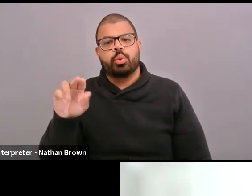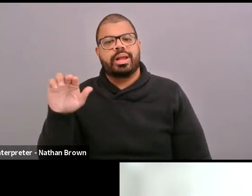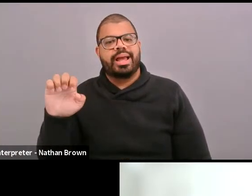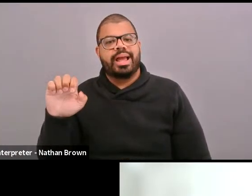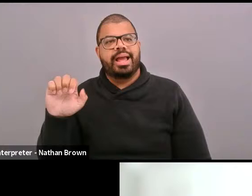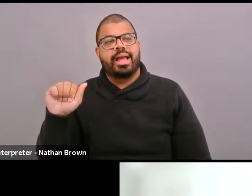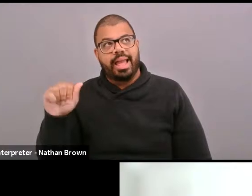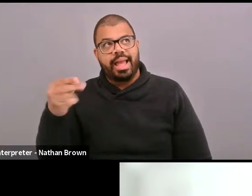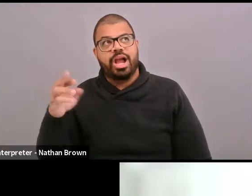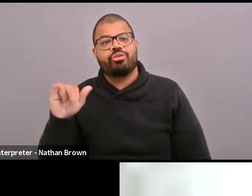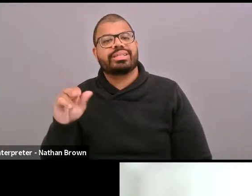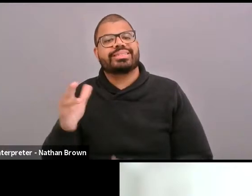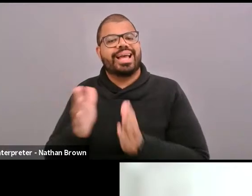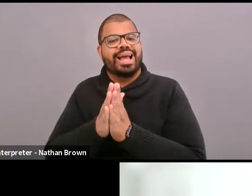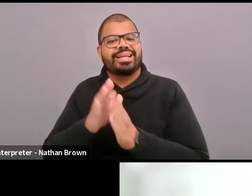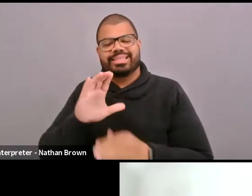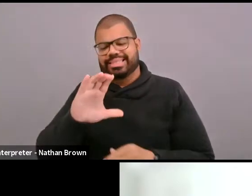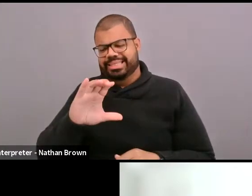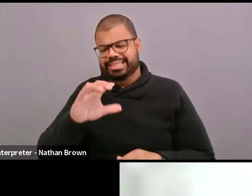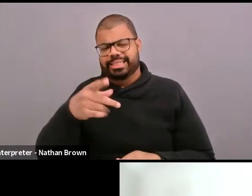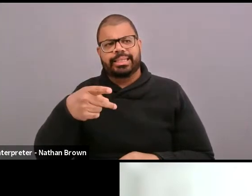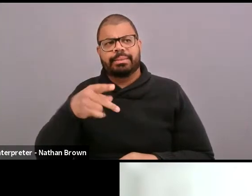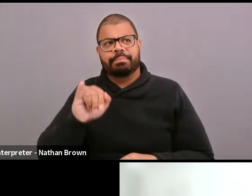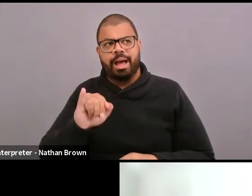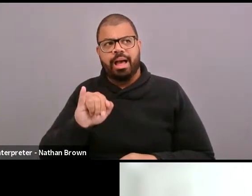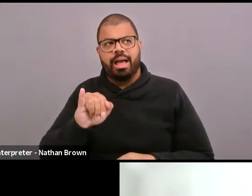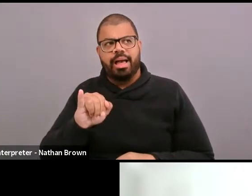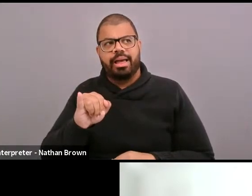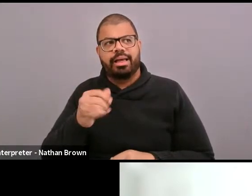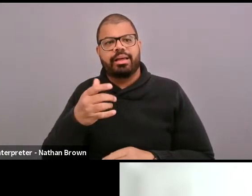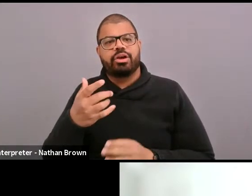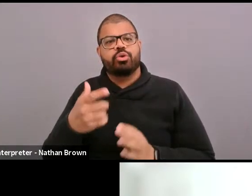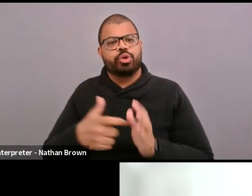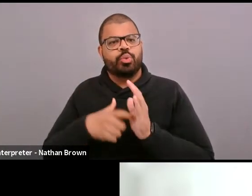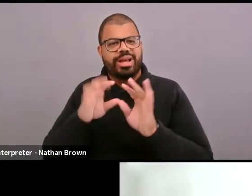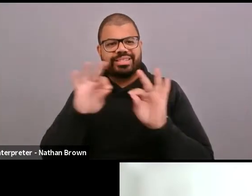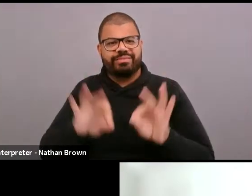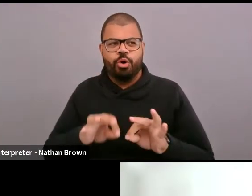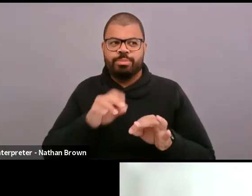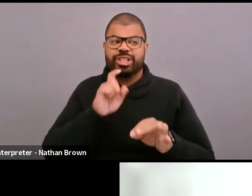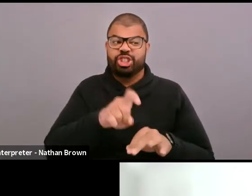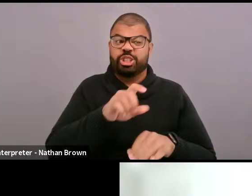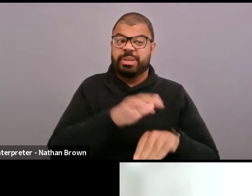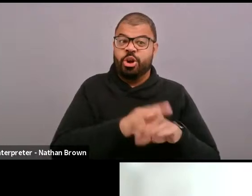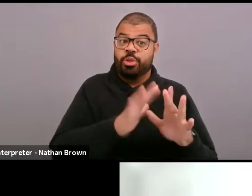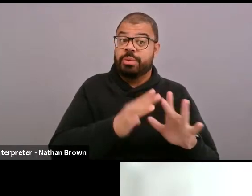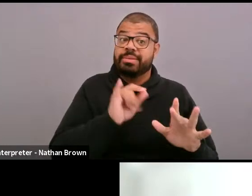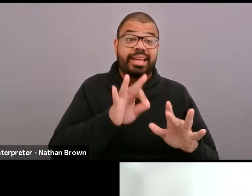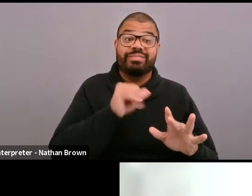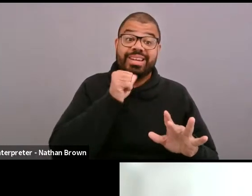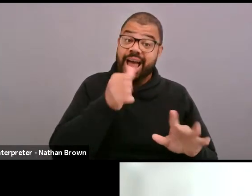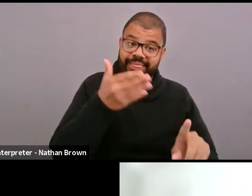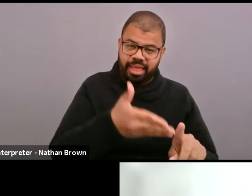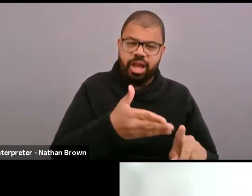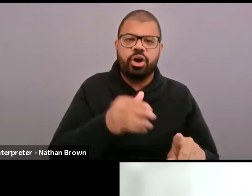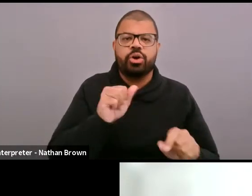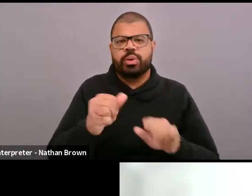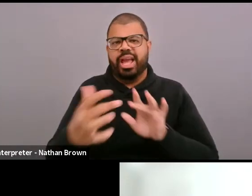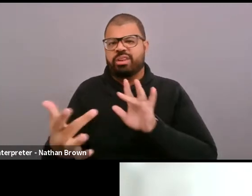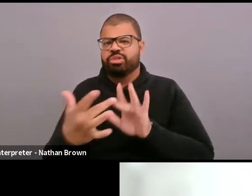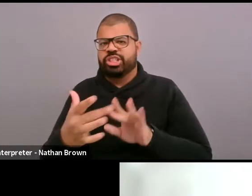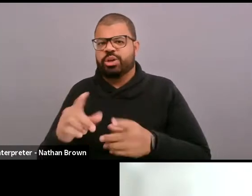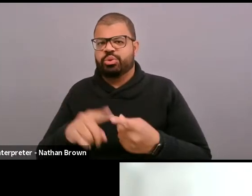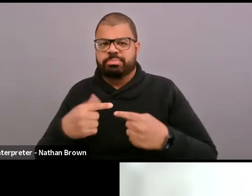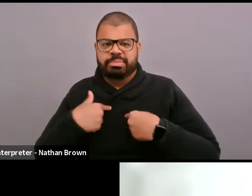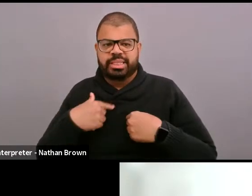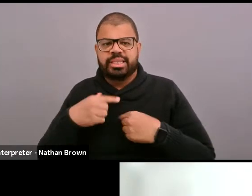CPI research request form. That should be available on our website, but if it is not, if you can reach out to either one of us, and I'll